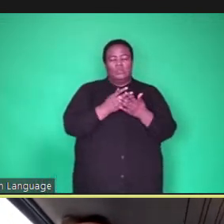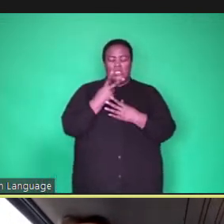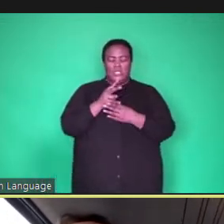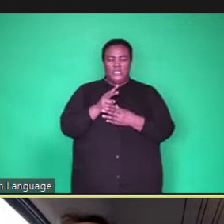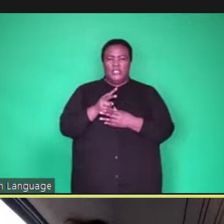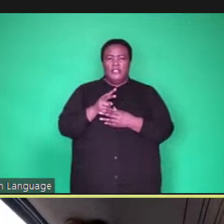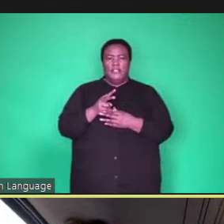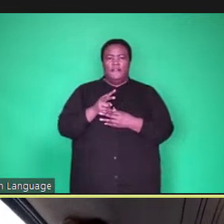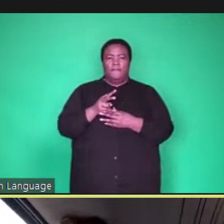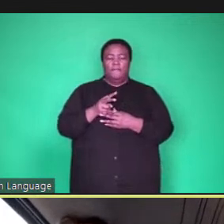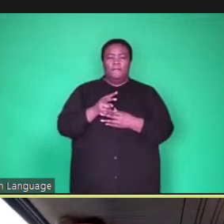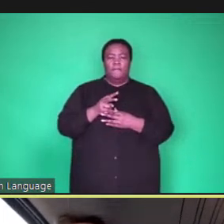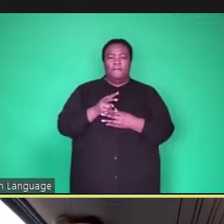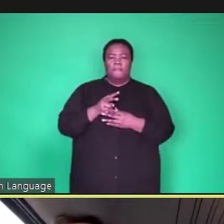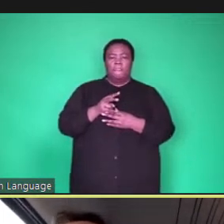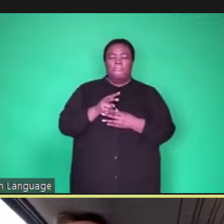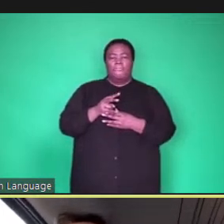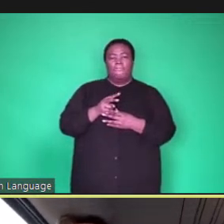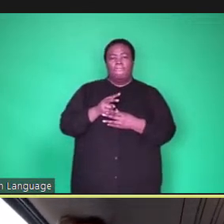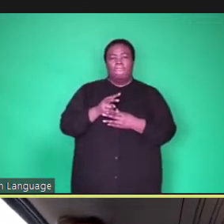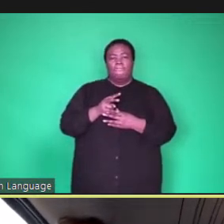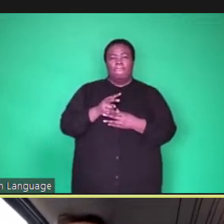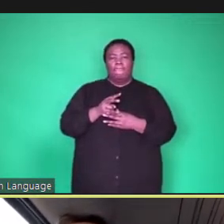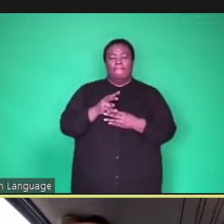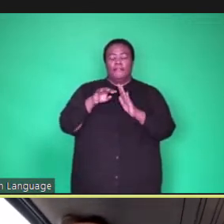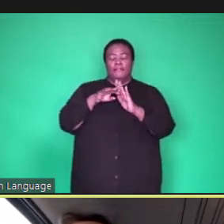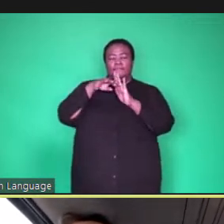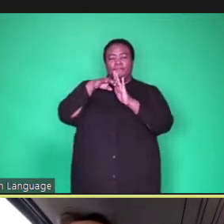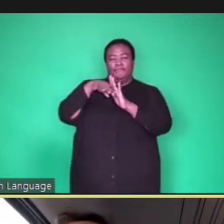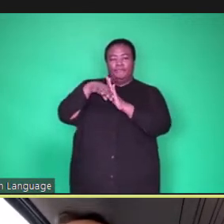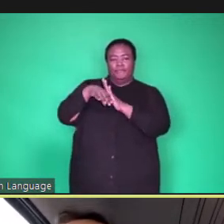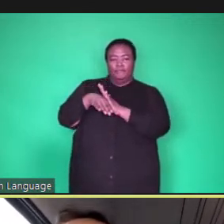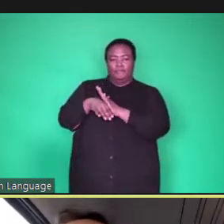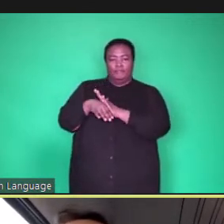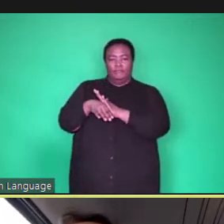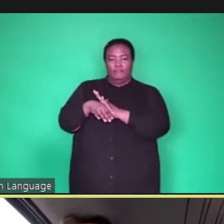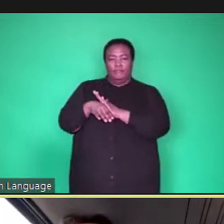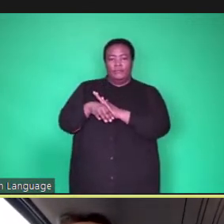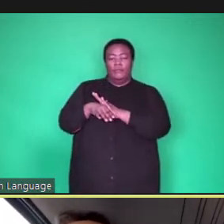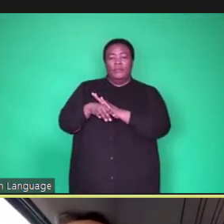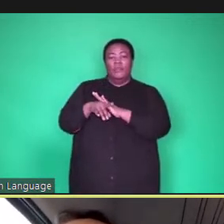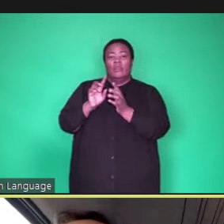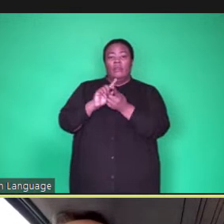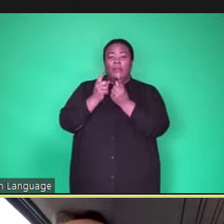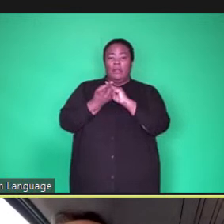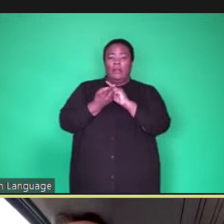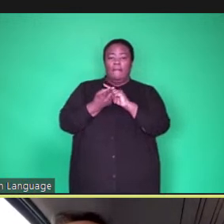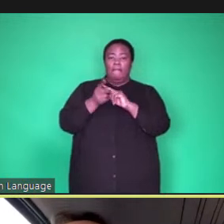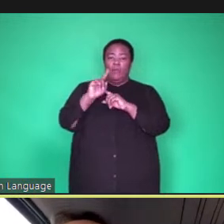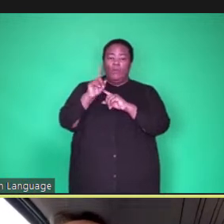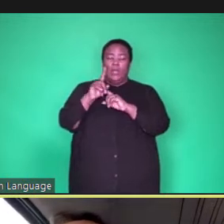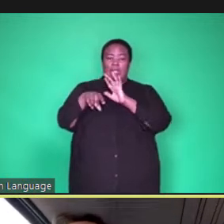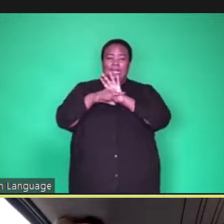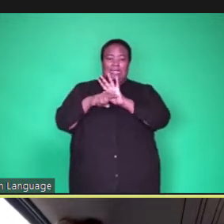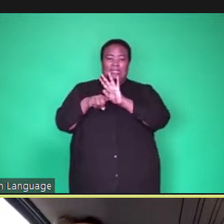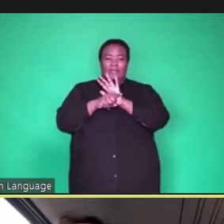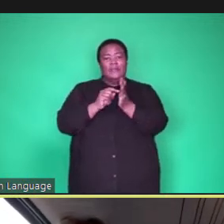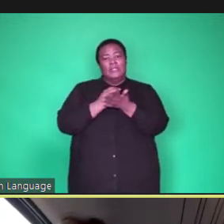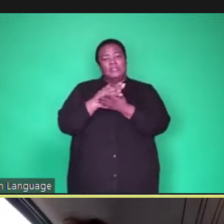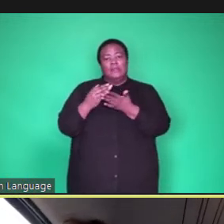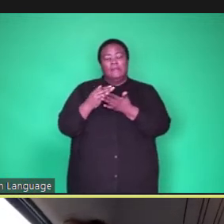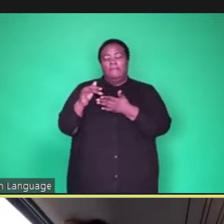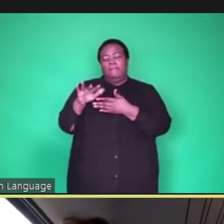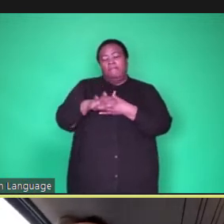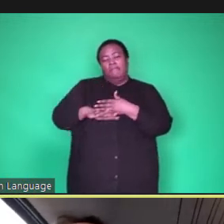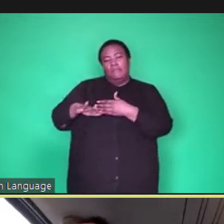as migration growth is declining and actually becoming negative in many parts of the world,